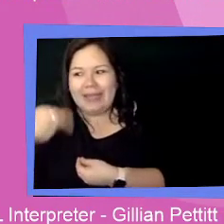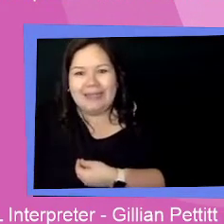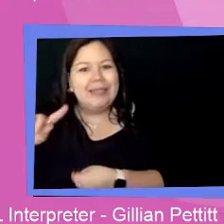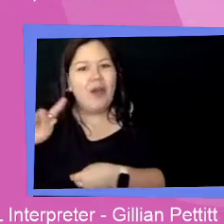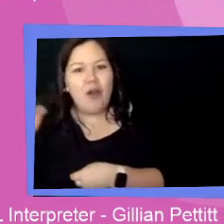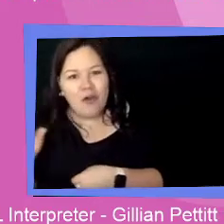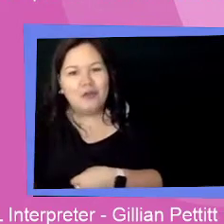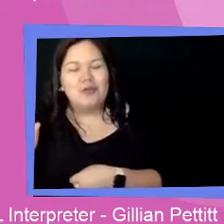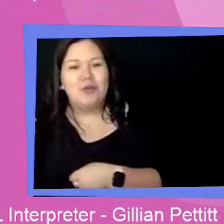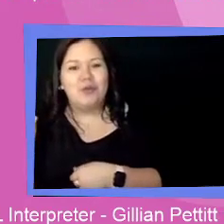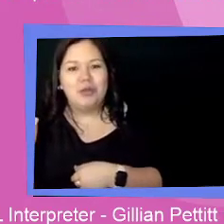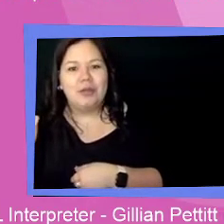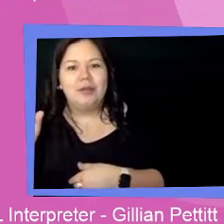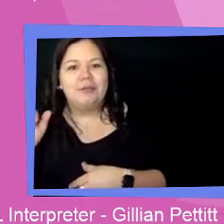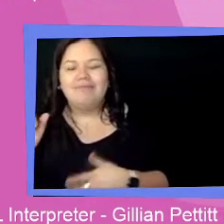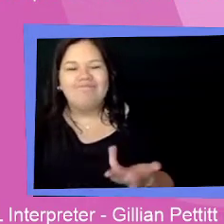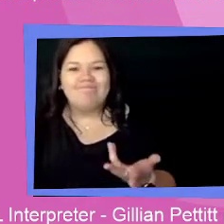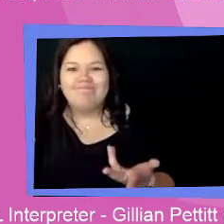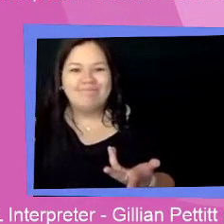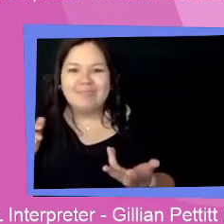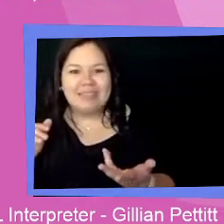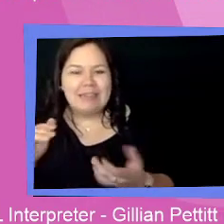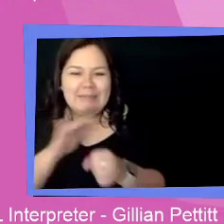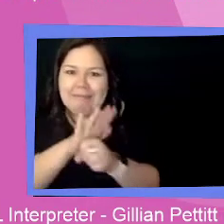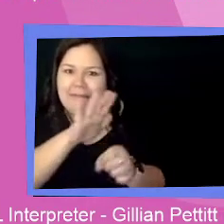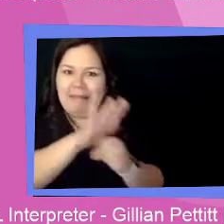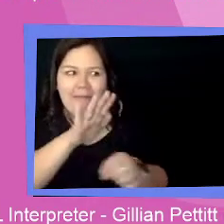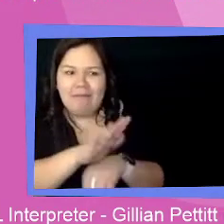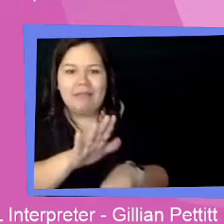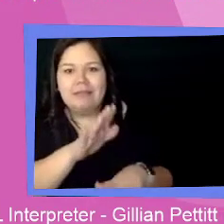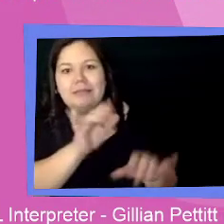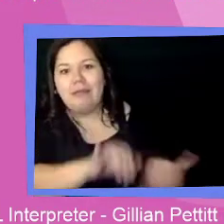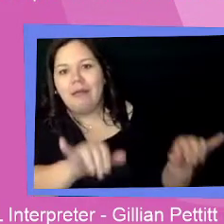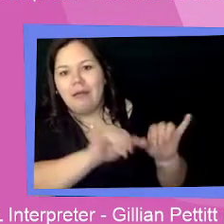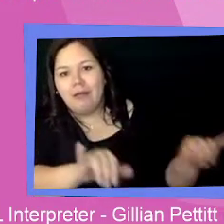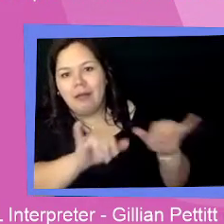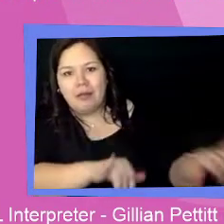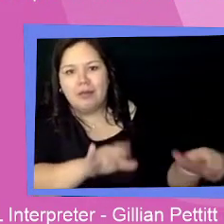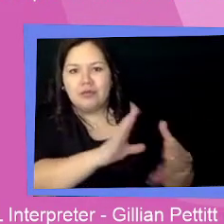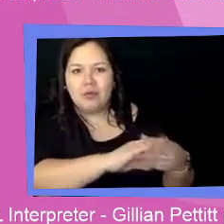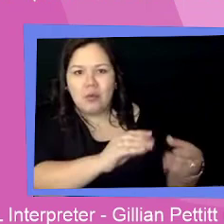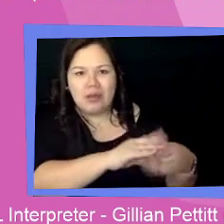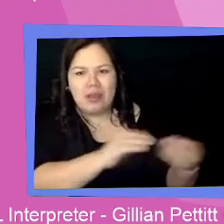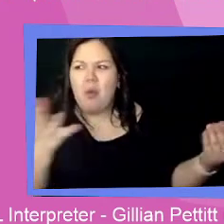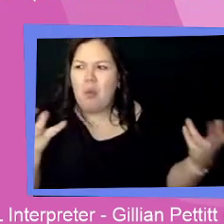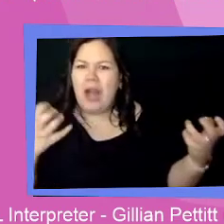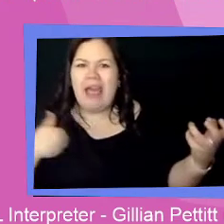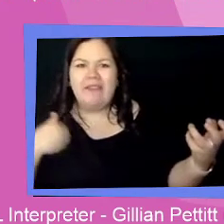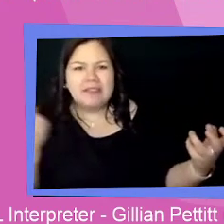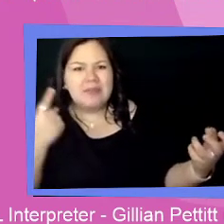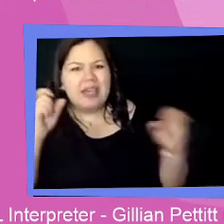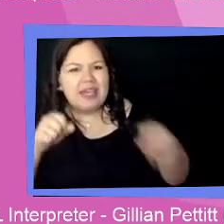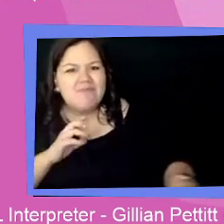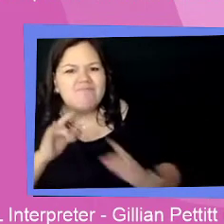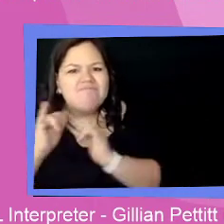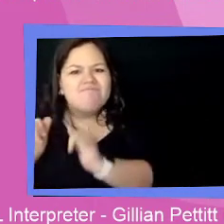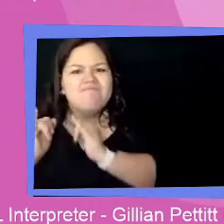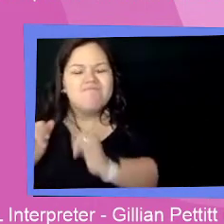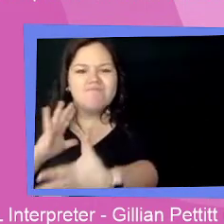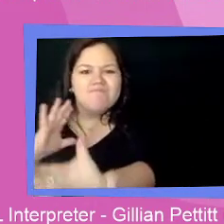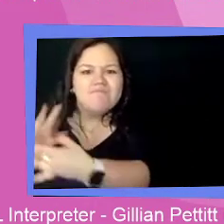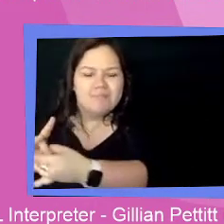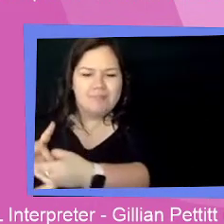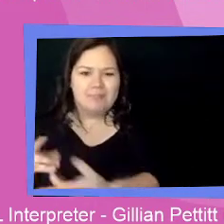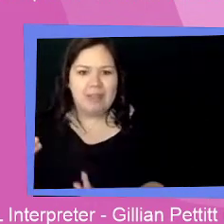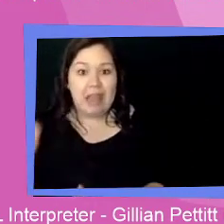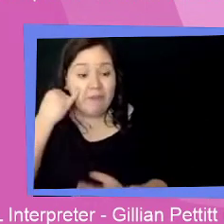stories. And they want to see their, you know, their lives reflected. And I'm looking out at, you know, just one classroom of kids, and